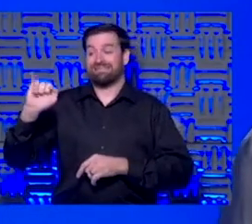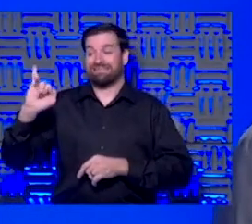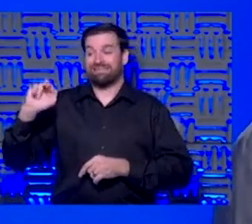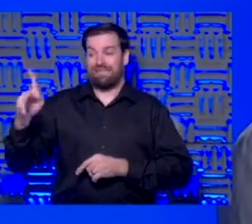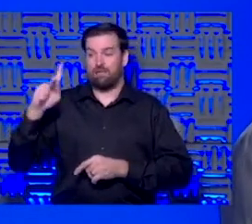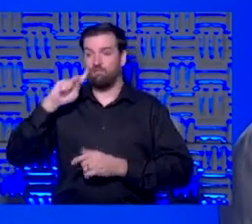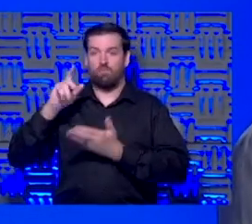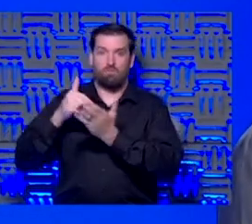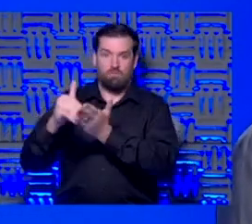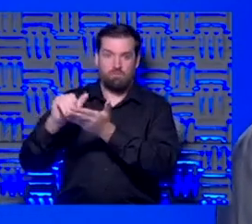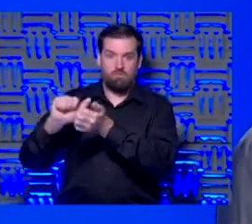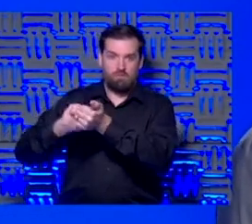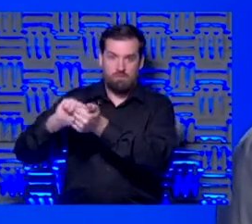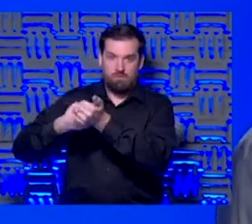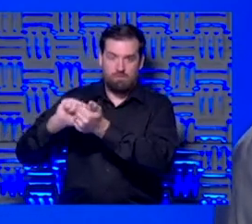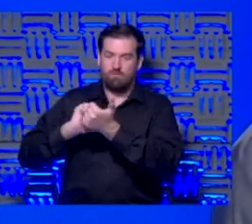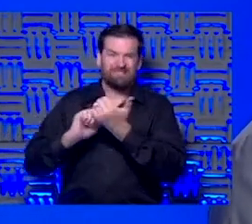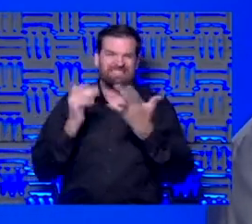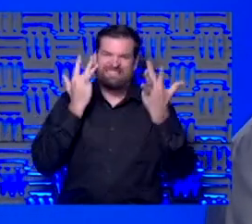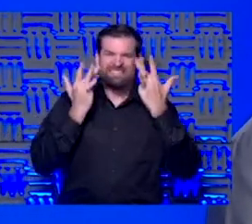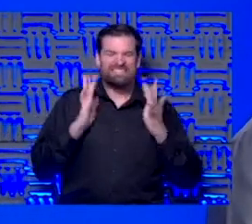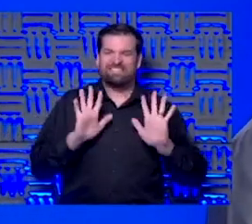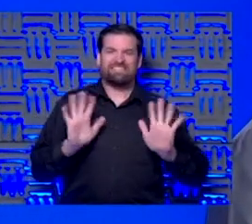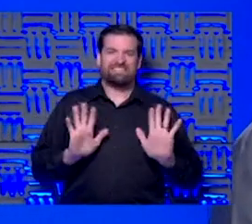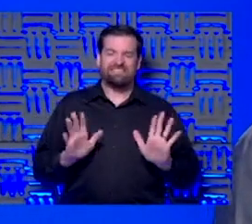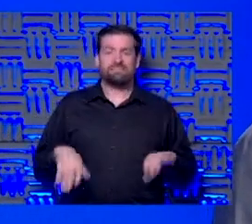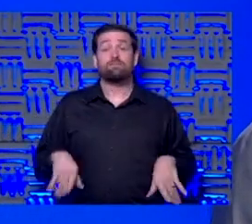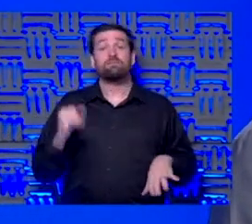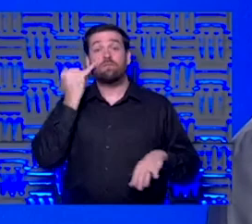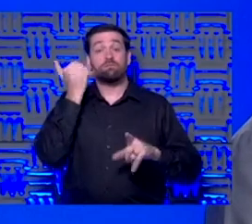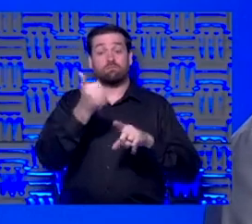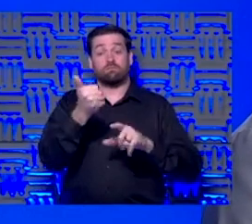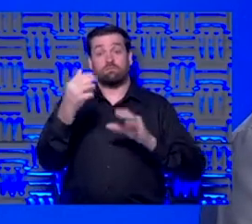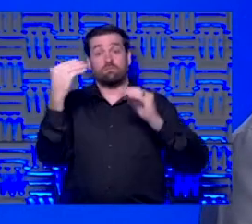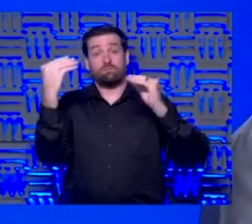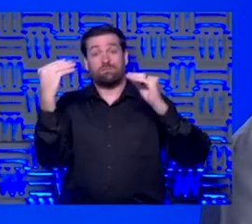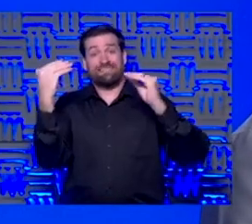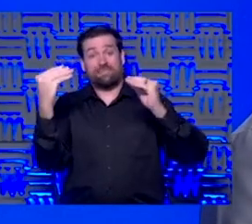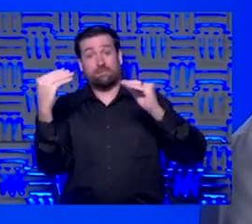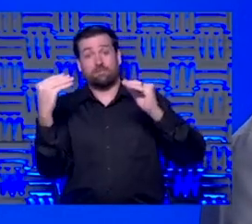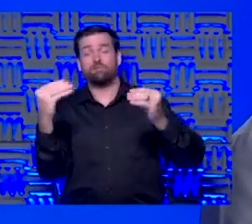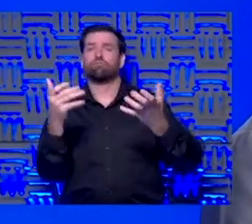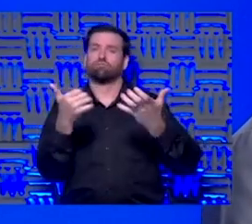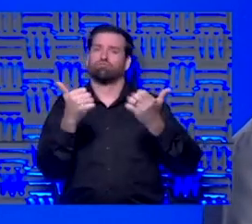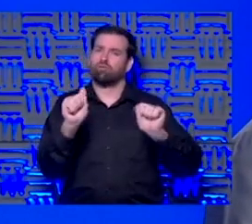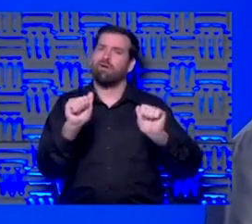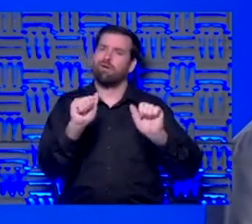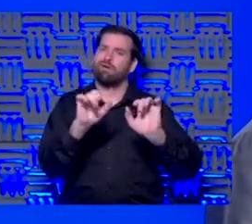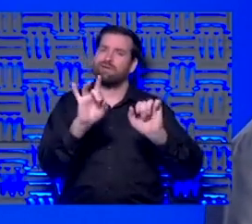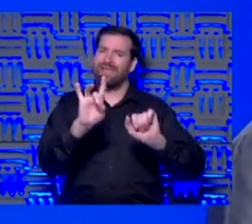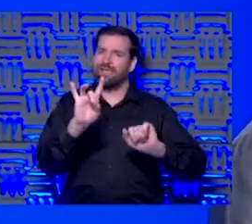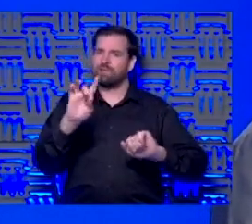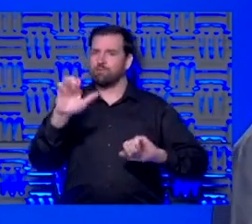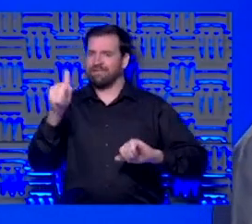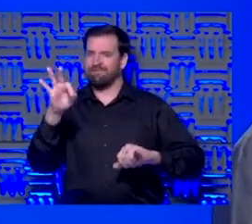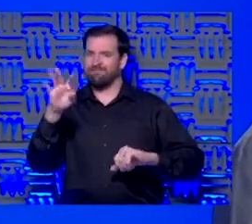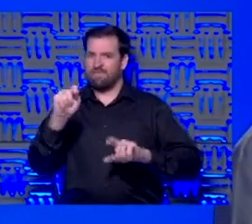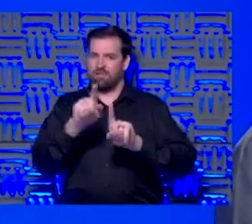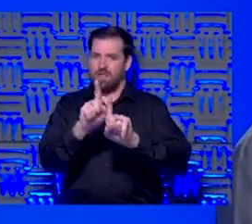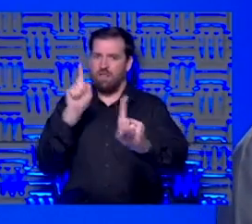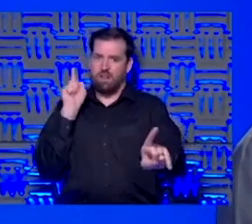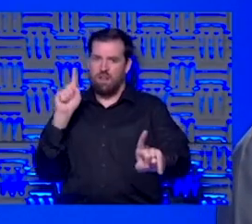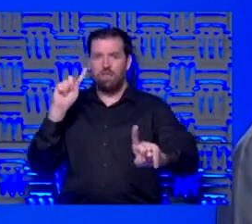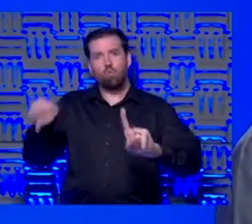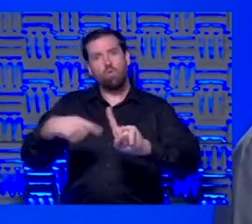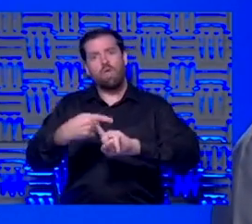washing, avoiding touching your face. If you are teaching, you know, try and stay 8 to 10 feet away from the students mm-hmm. when you're giving a lecture